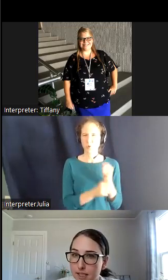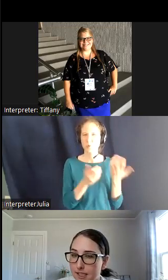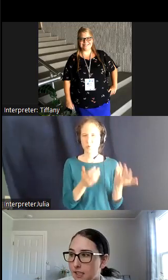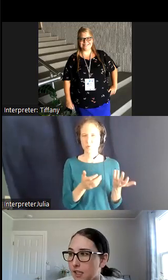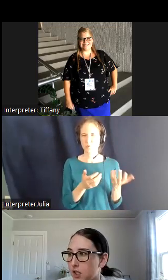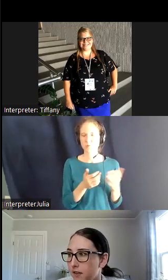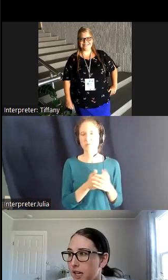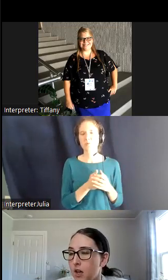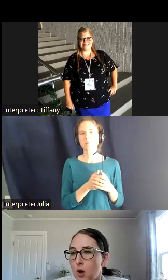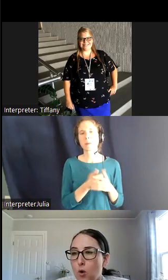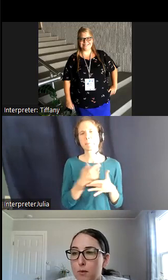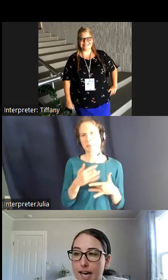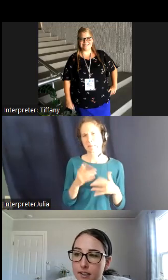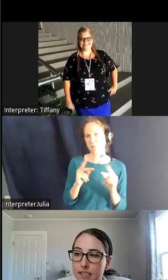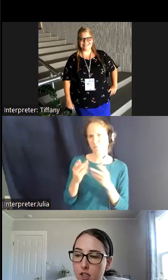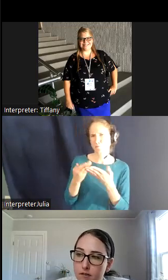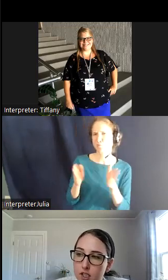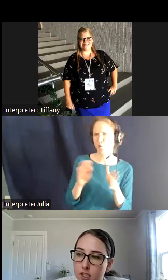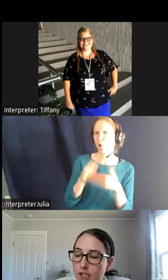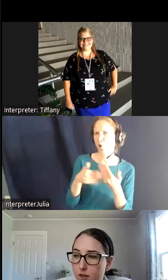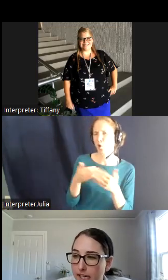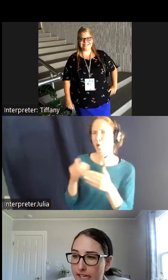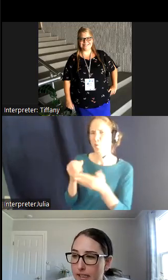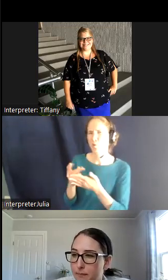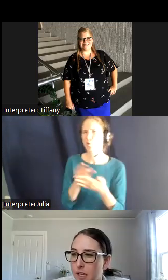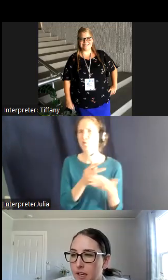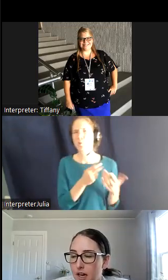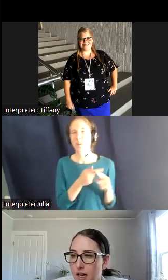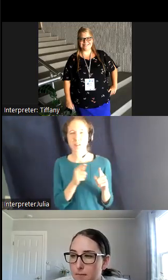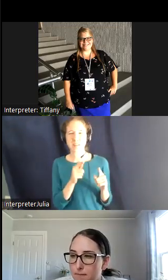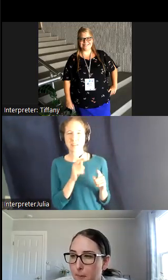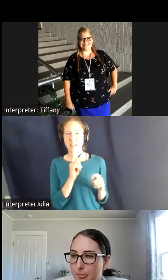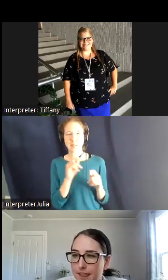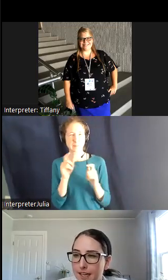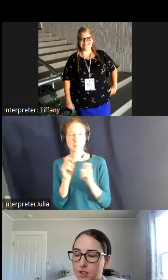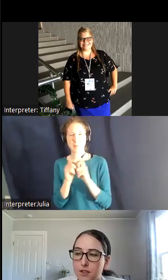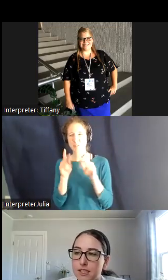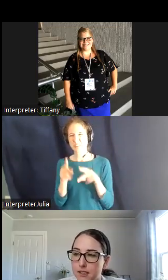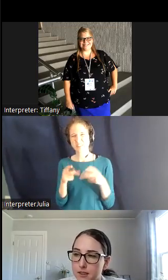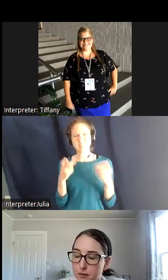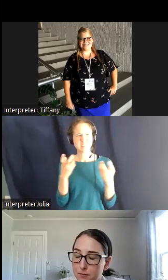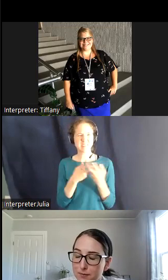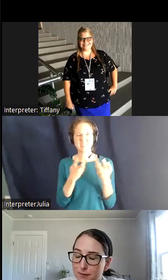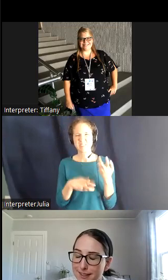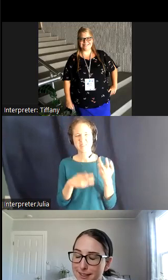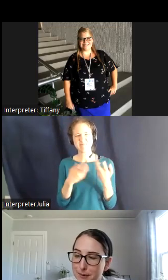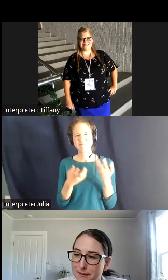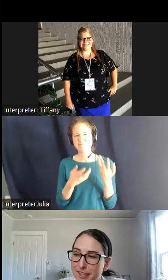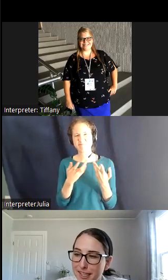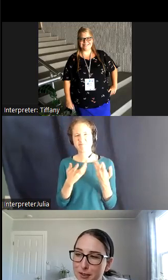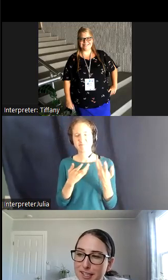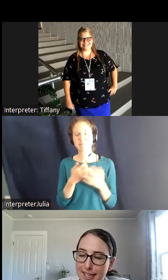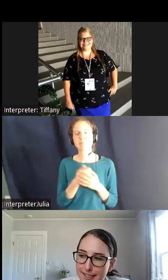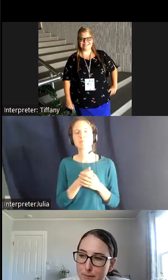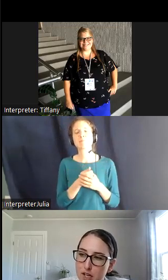population subsets that they're serving, or modalities and intervention they've trained in. So it's like